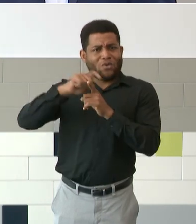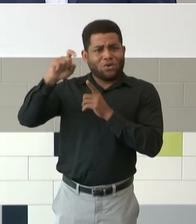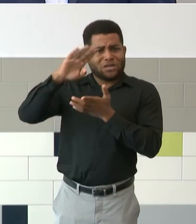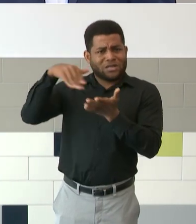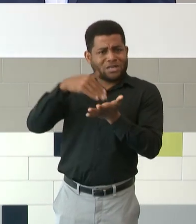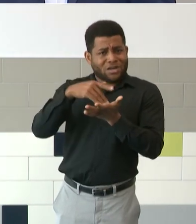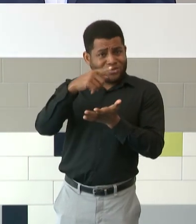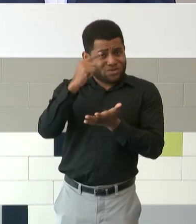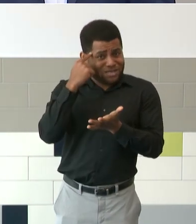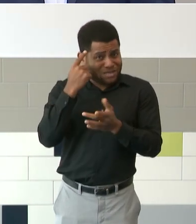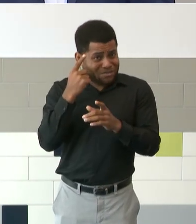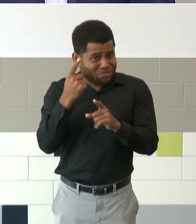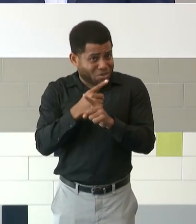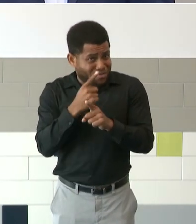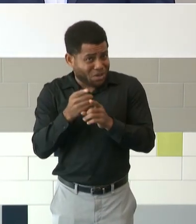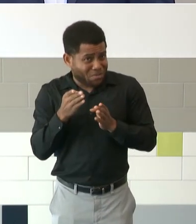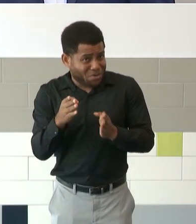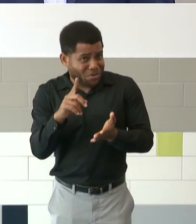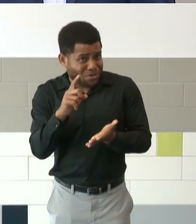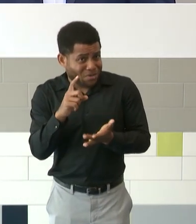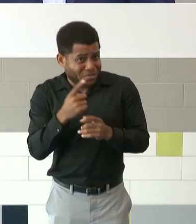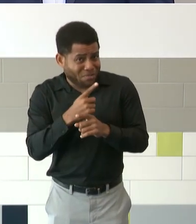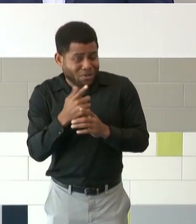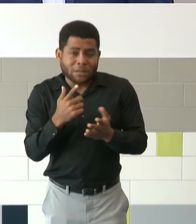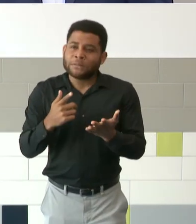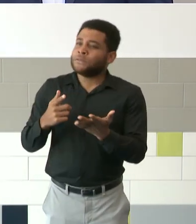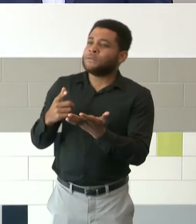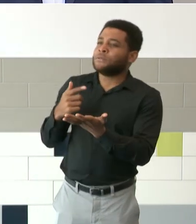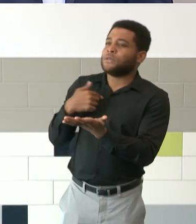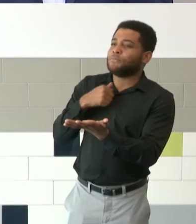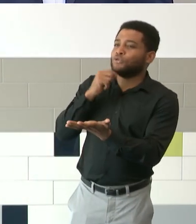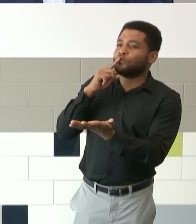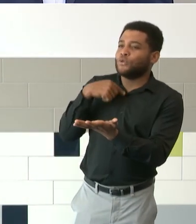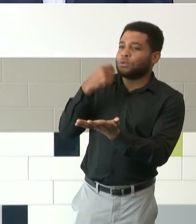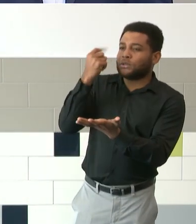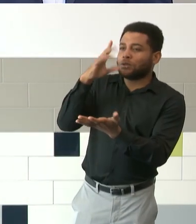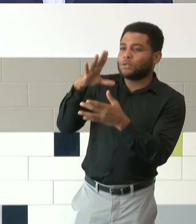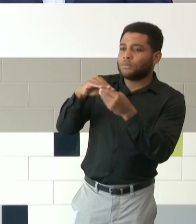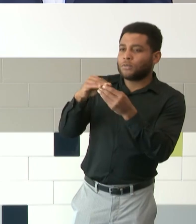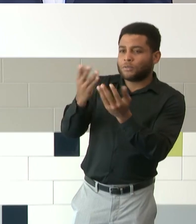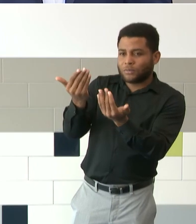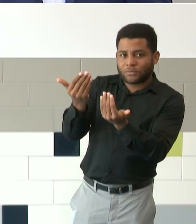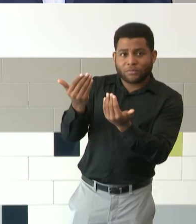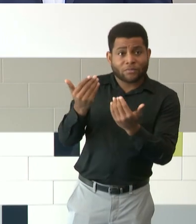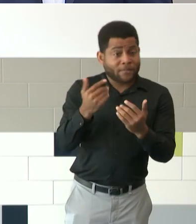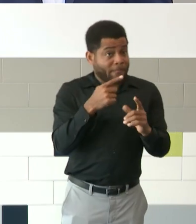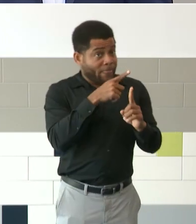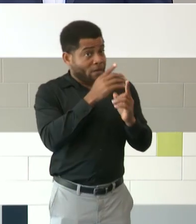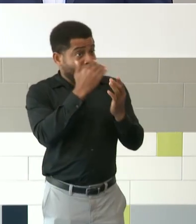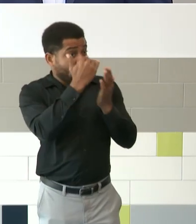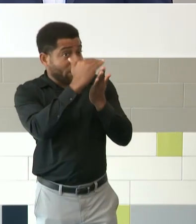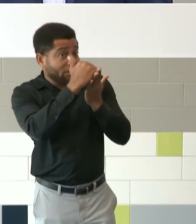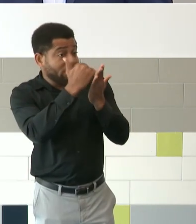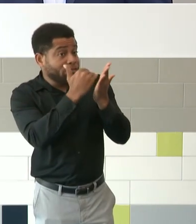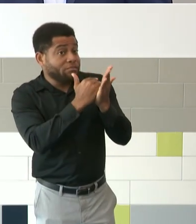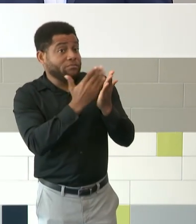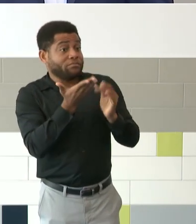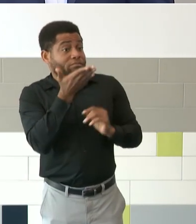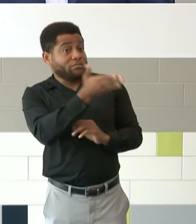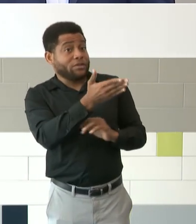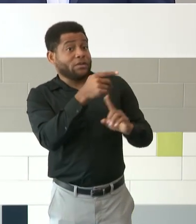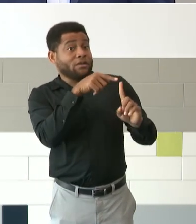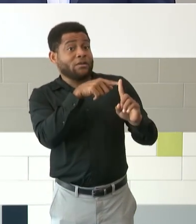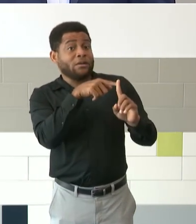say that? Introduced in December. Like what? Like in Brianna Udo's case, for example, working